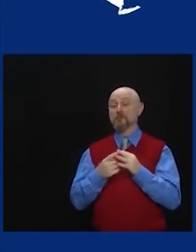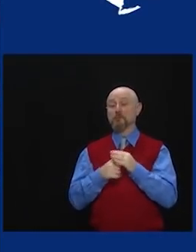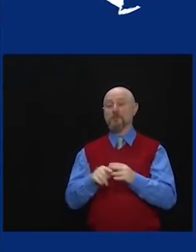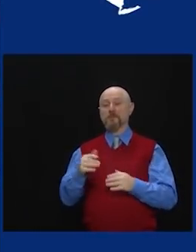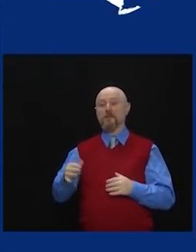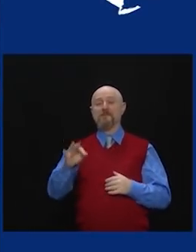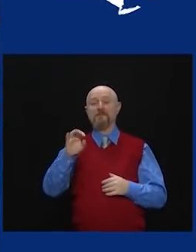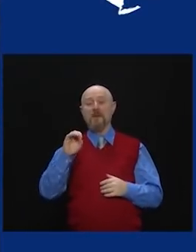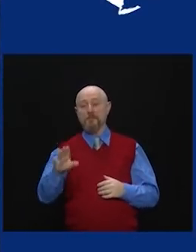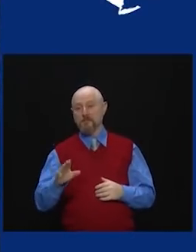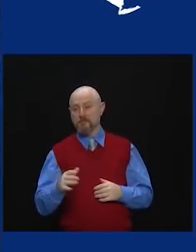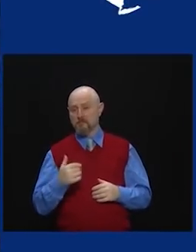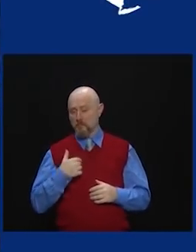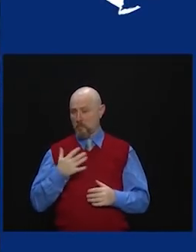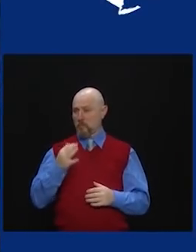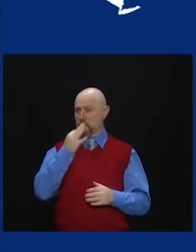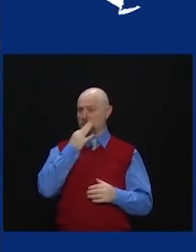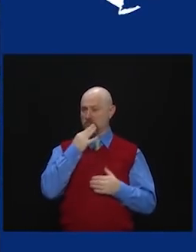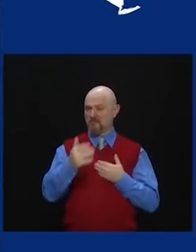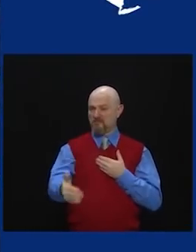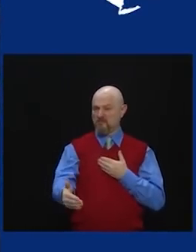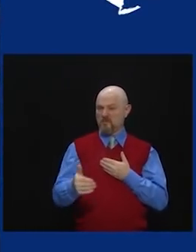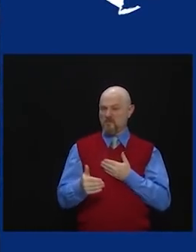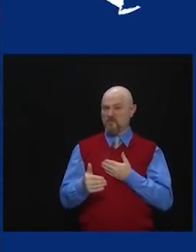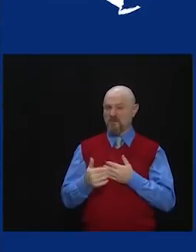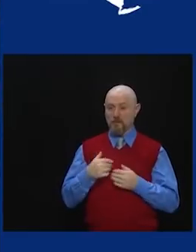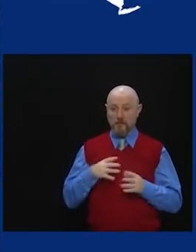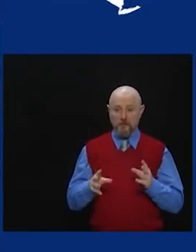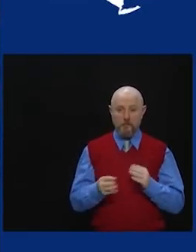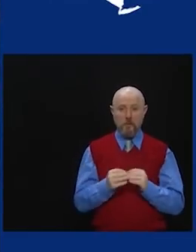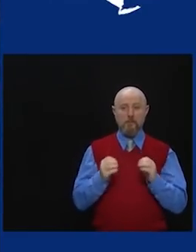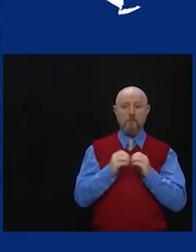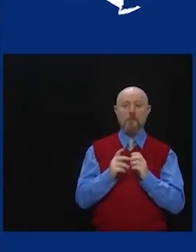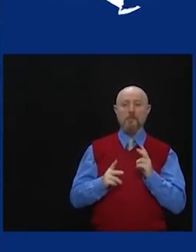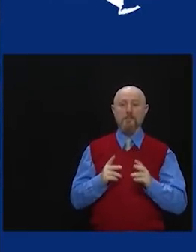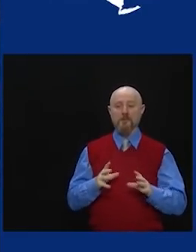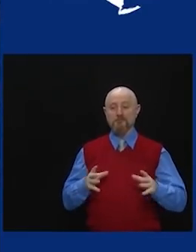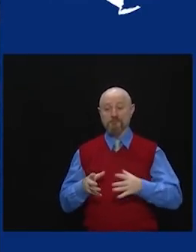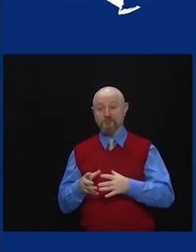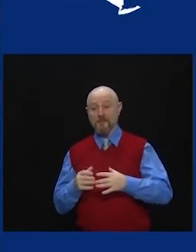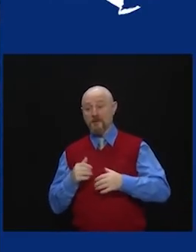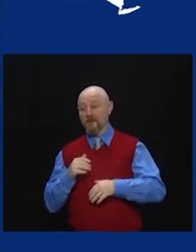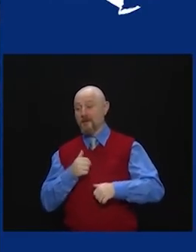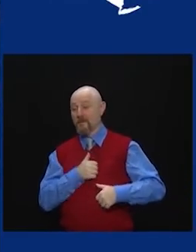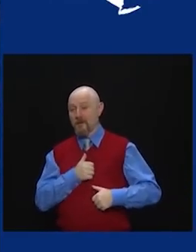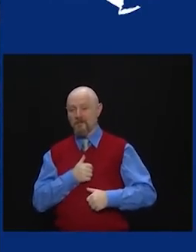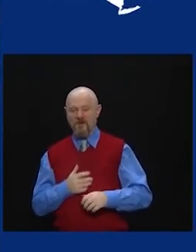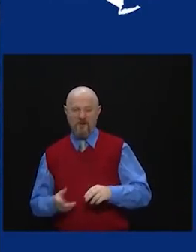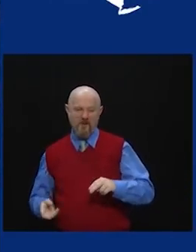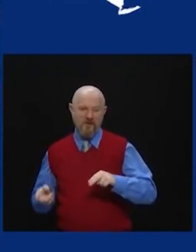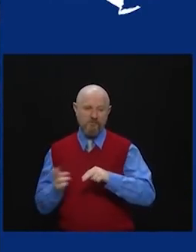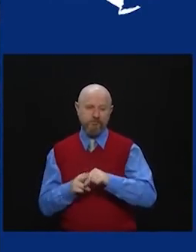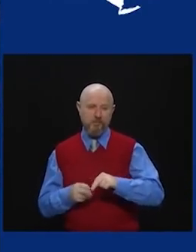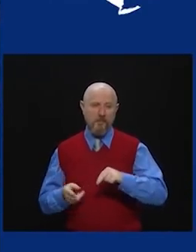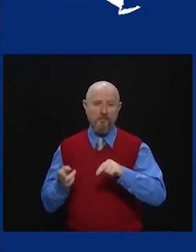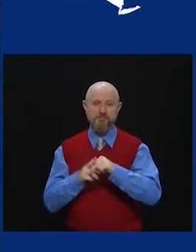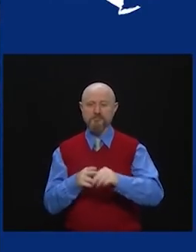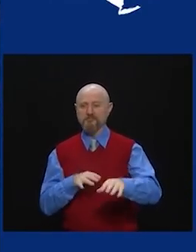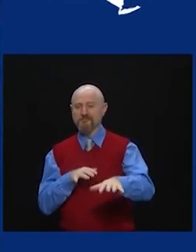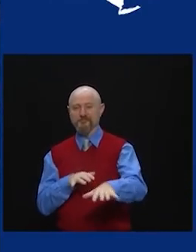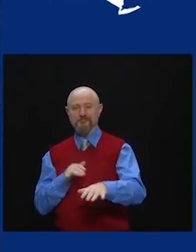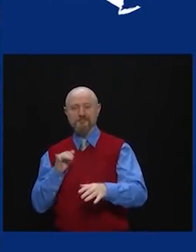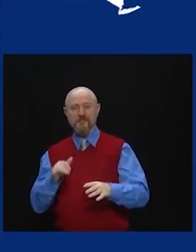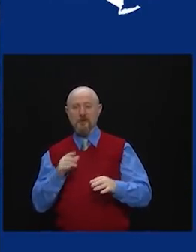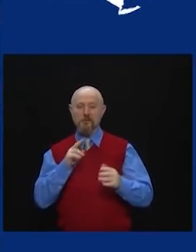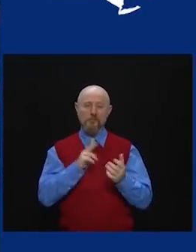able to add more people to our army of support for all the healthcare institutions and nursing homes that need extra help. So that's what